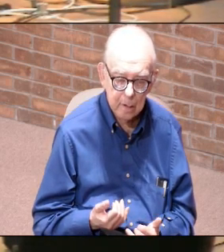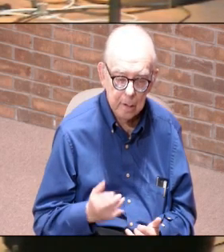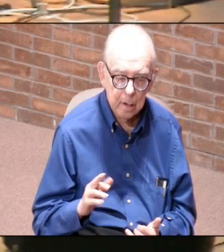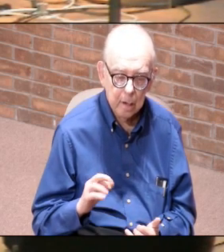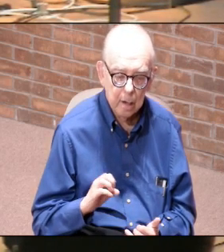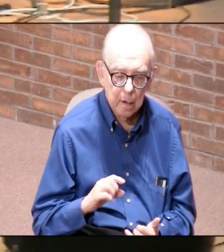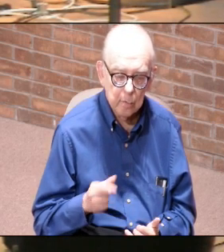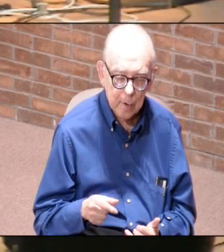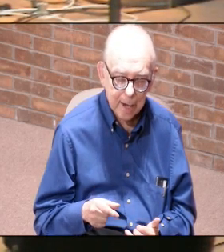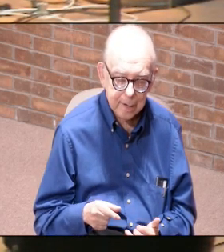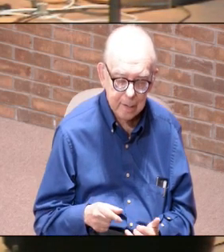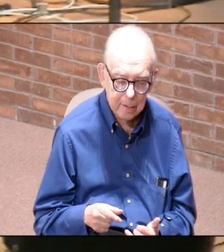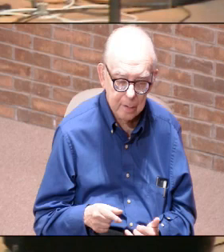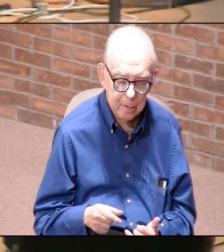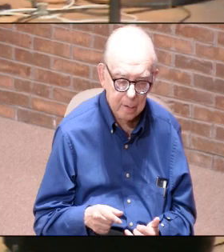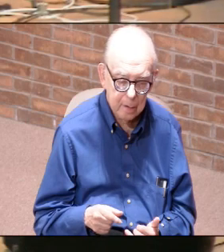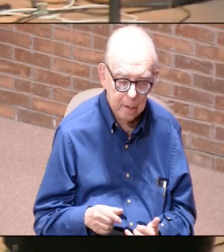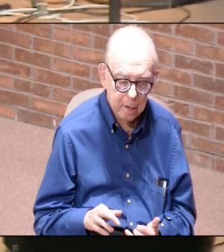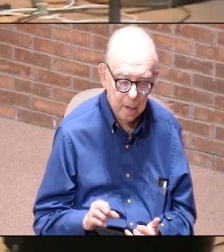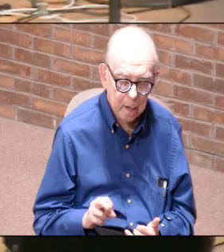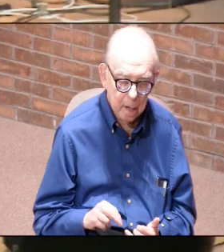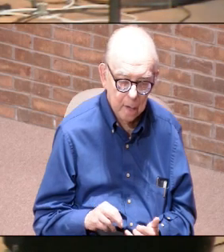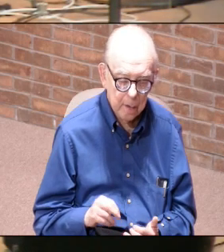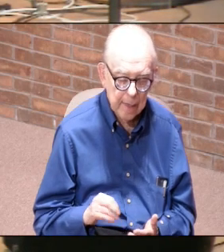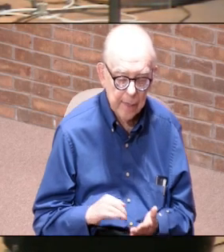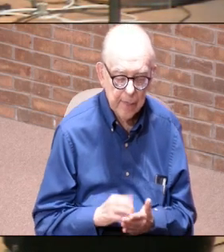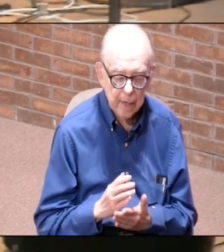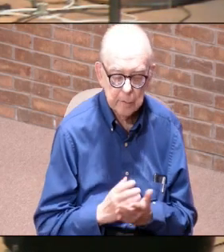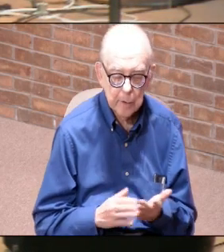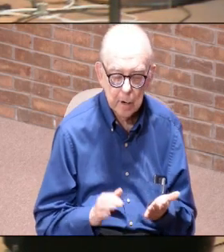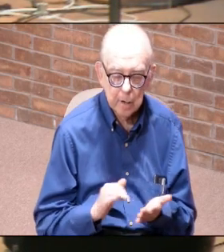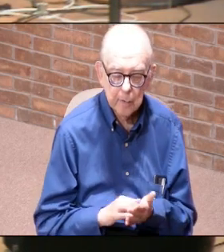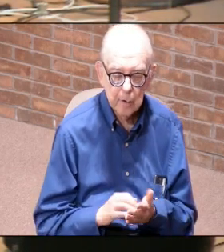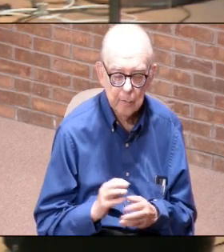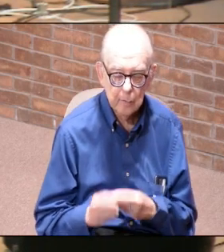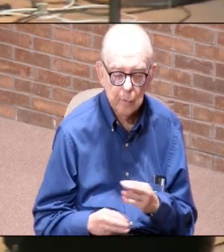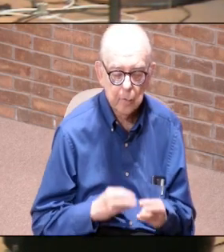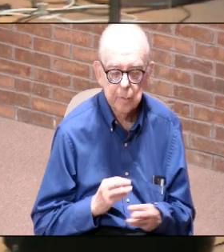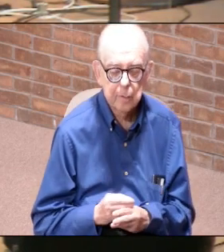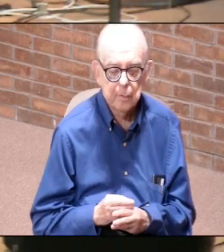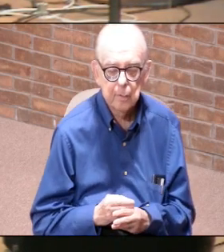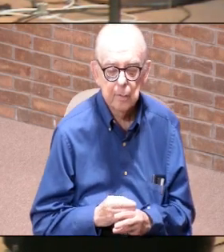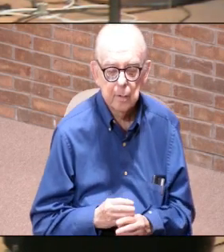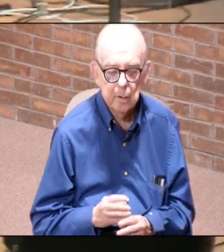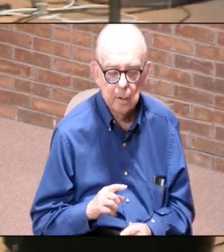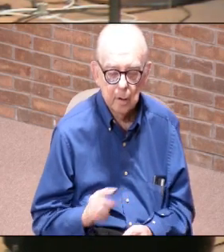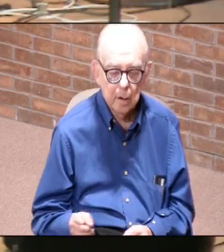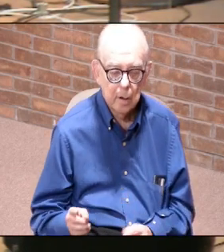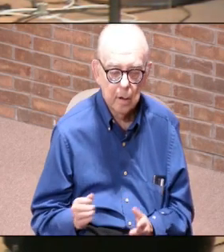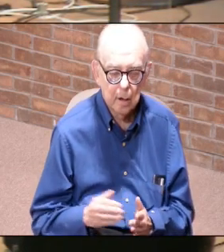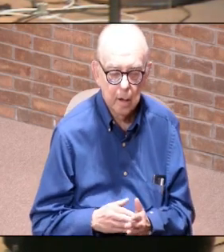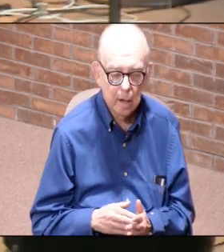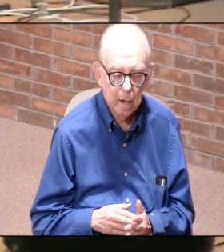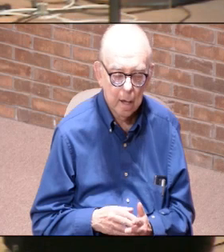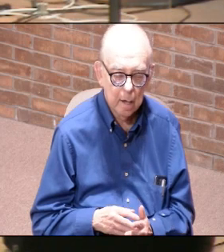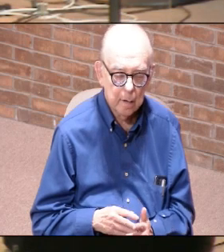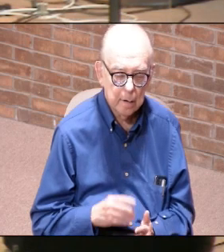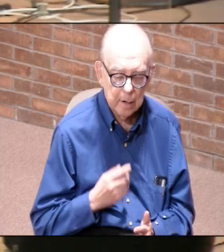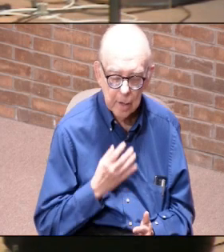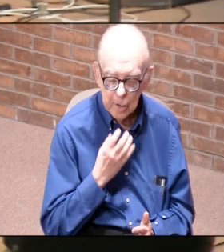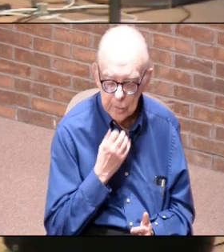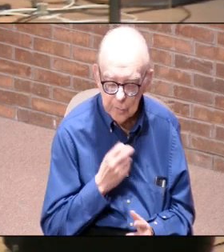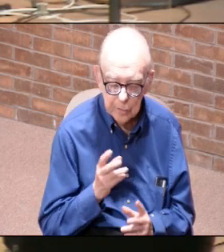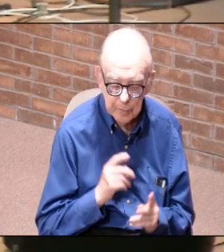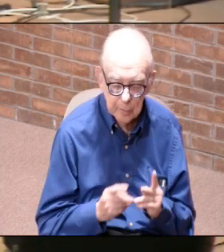Iraq and Iran, that part of the countries of the world. They were against them from the